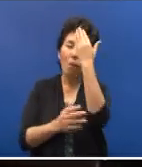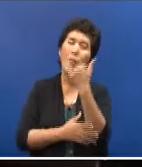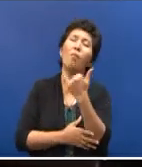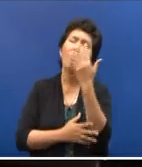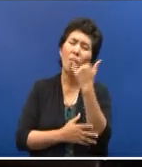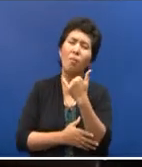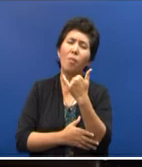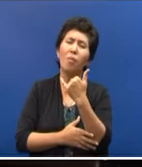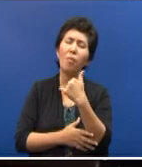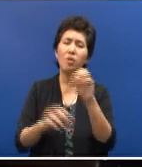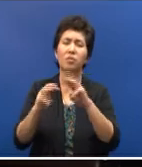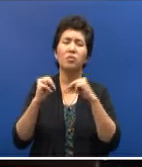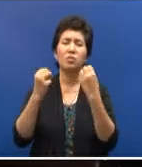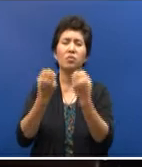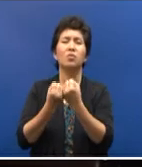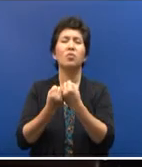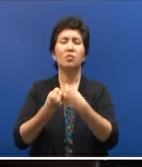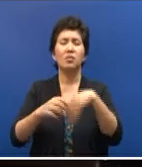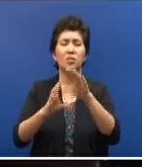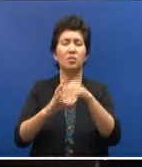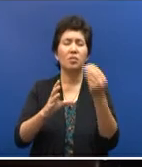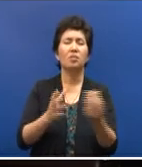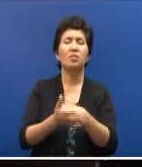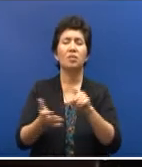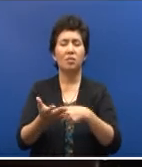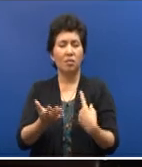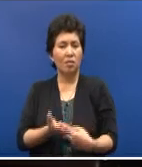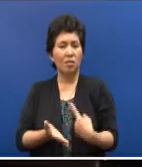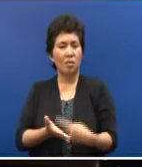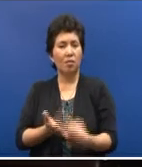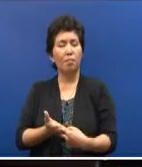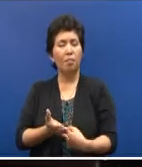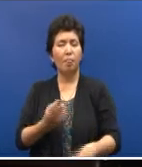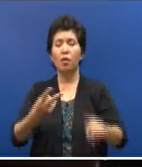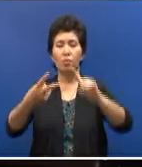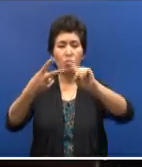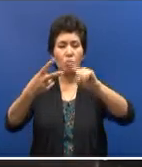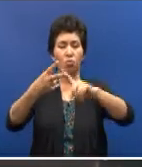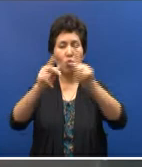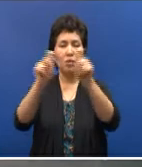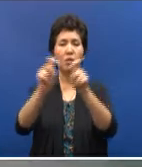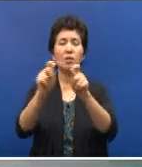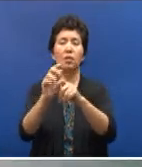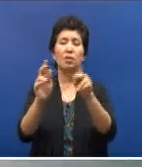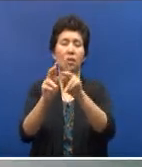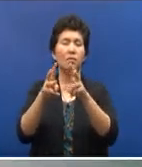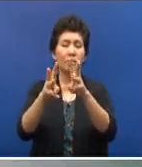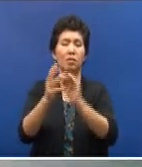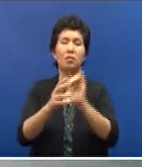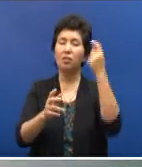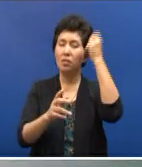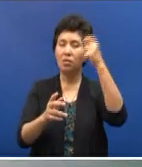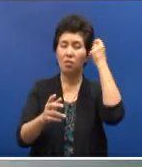why the social inequality exists, we are going to discuss based on the 2 theories. Okay, the theories